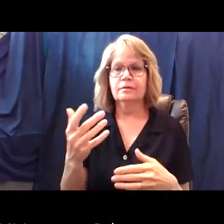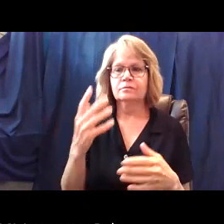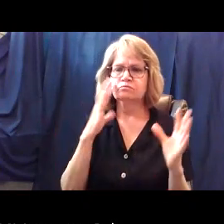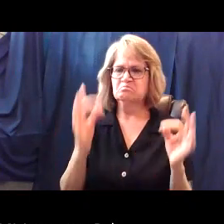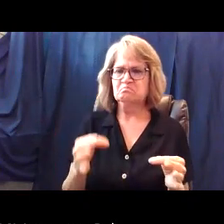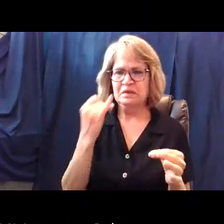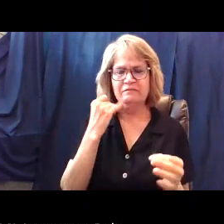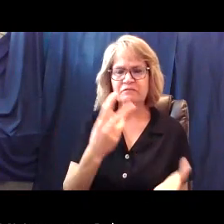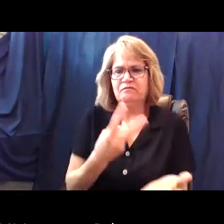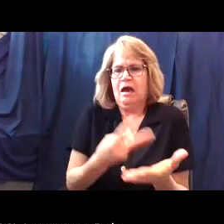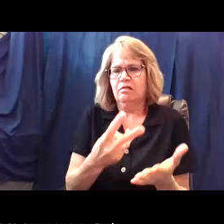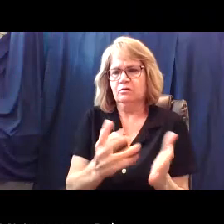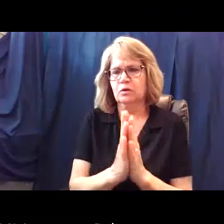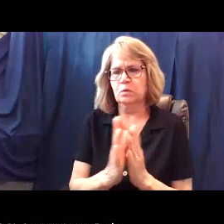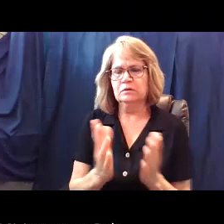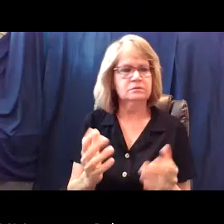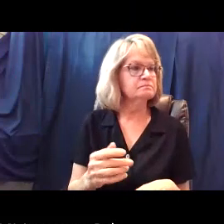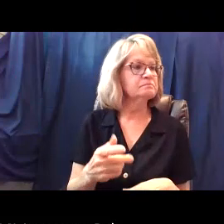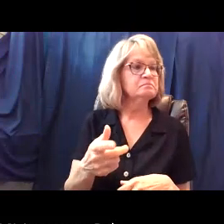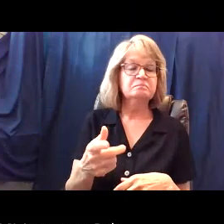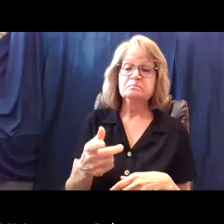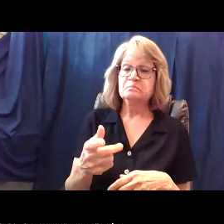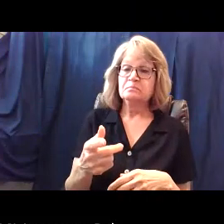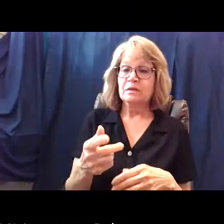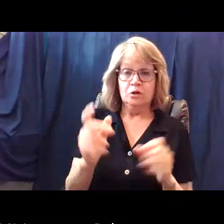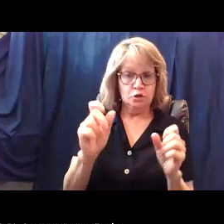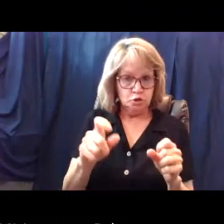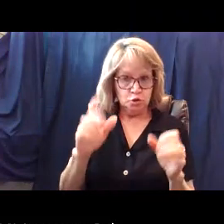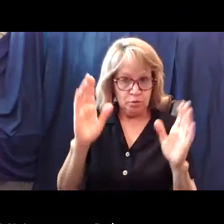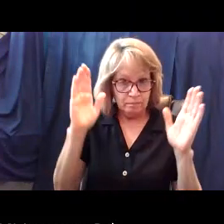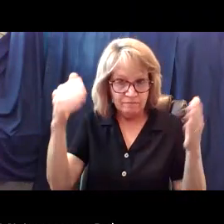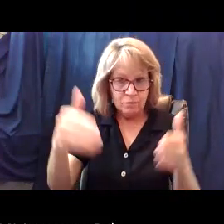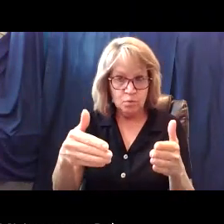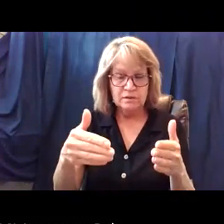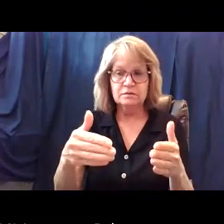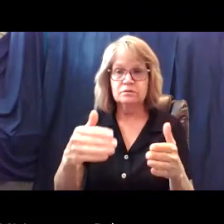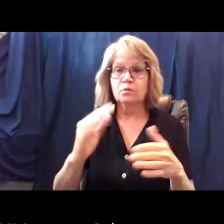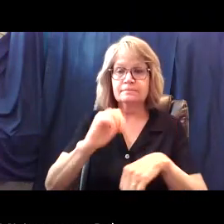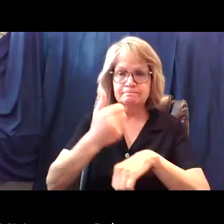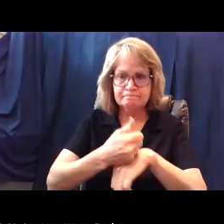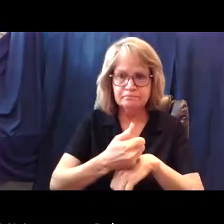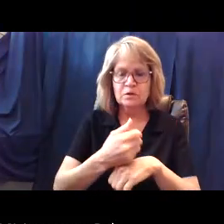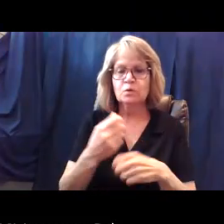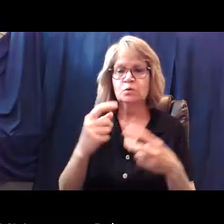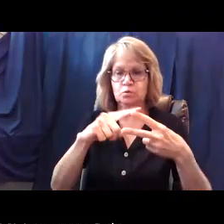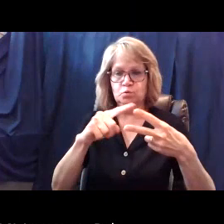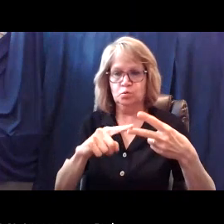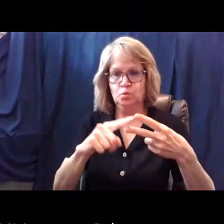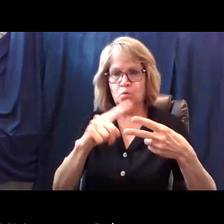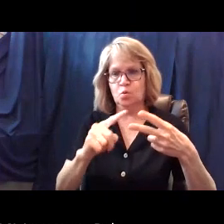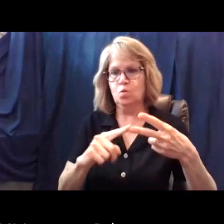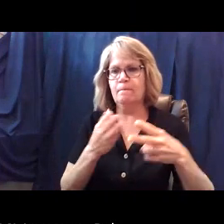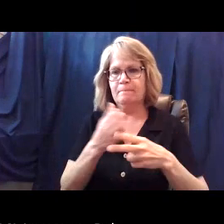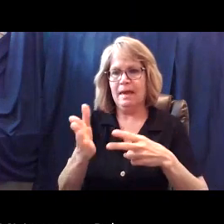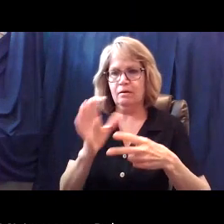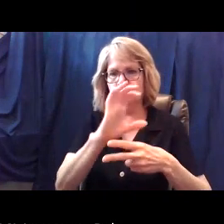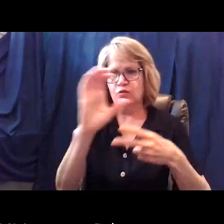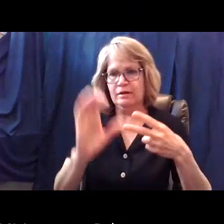request? The housing provider should focus on establishing the two main criteria. So the first